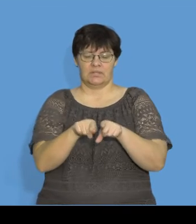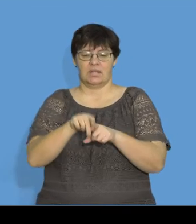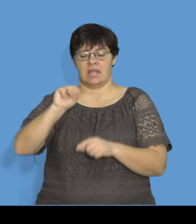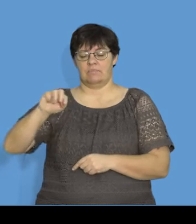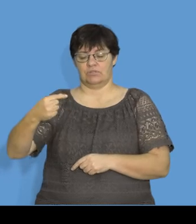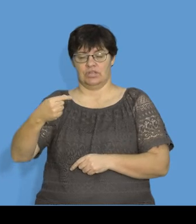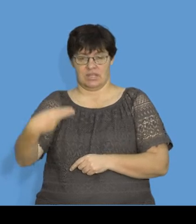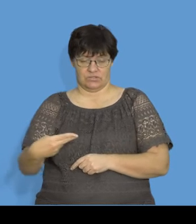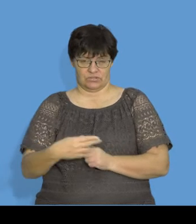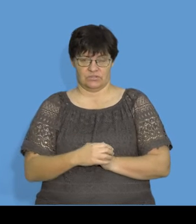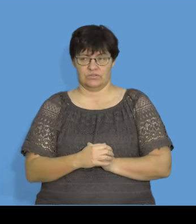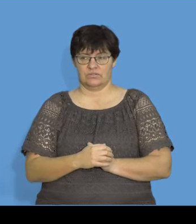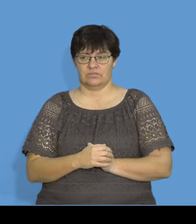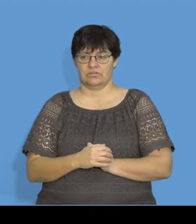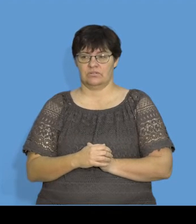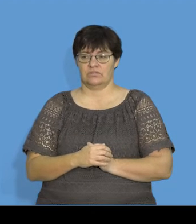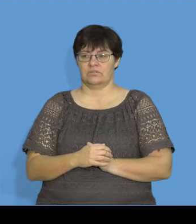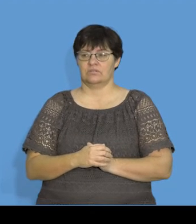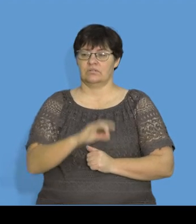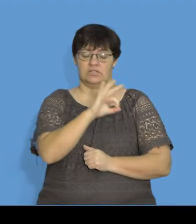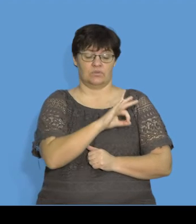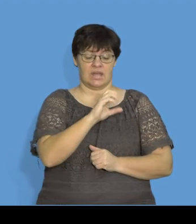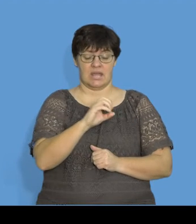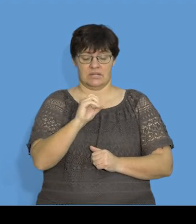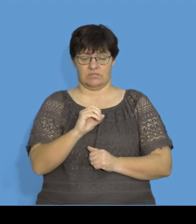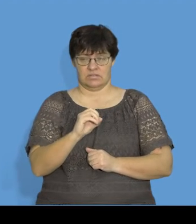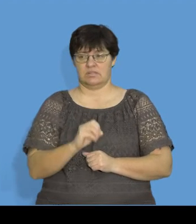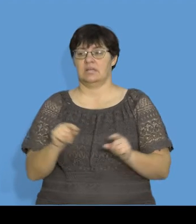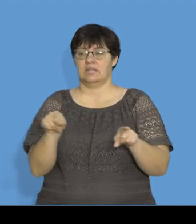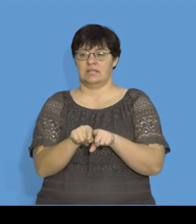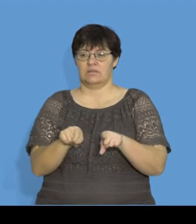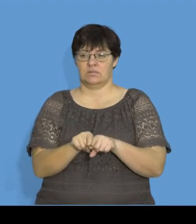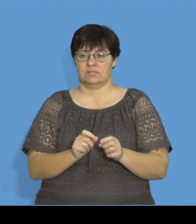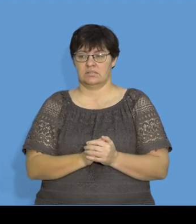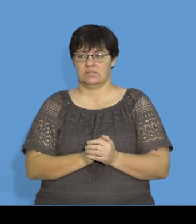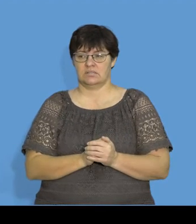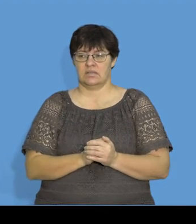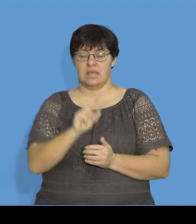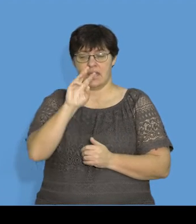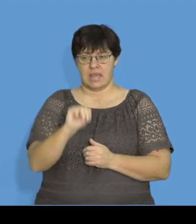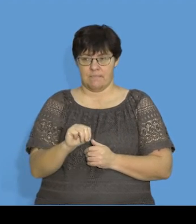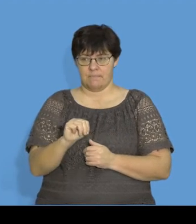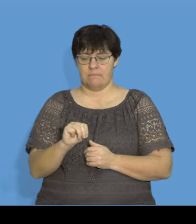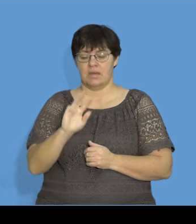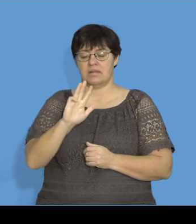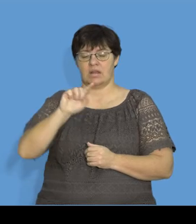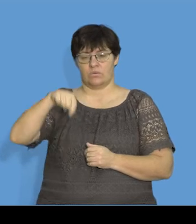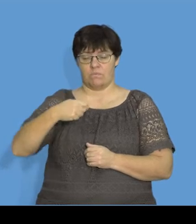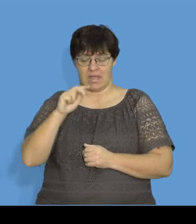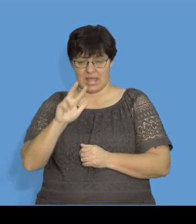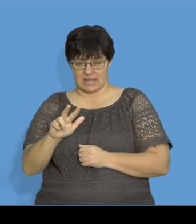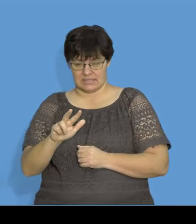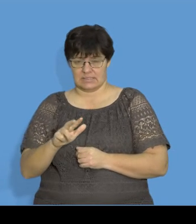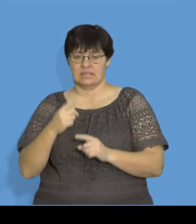potential equals mgh. Potential is 300. We don't know